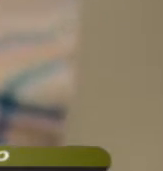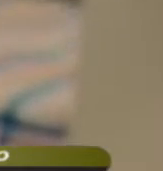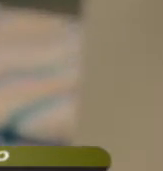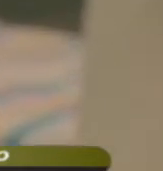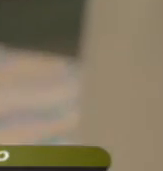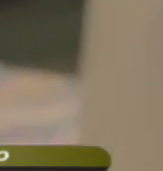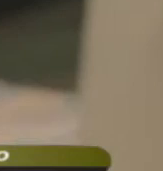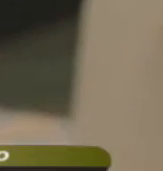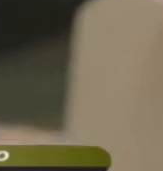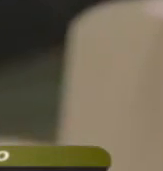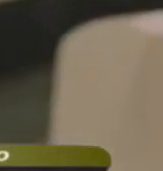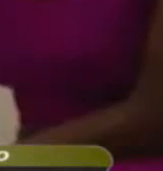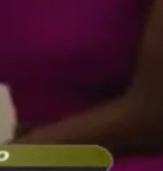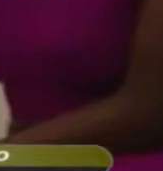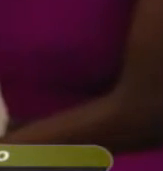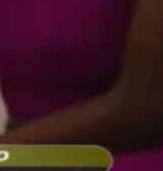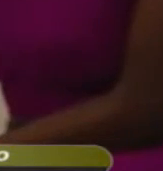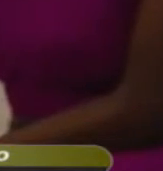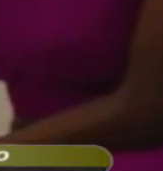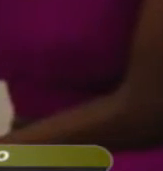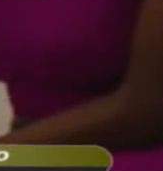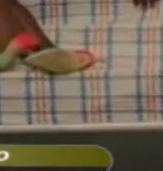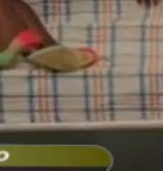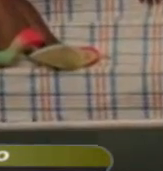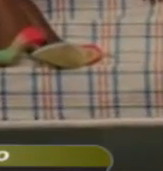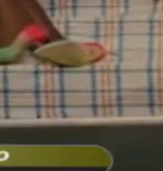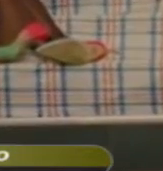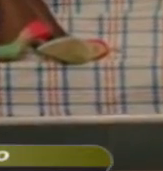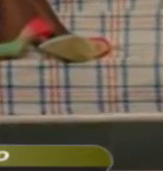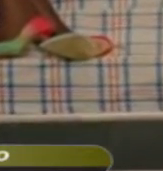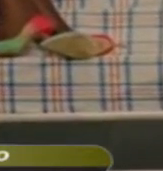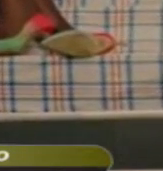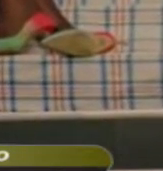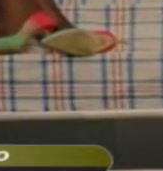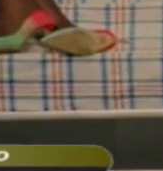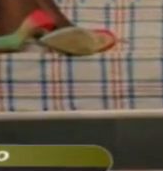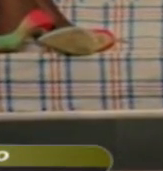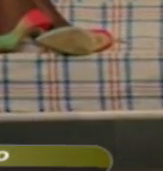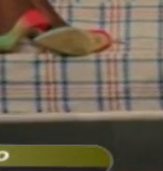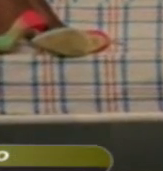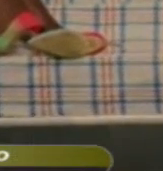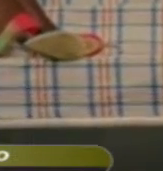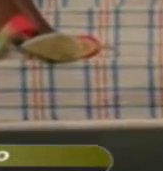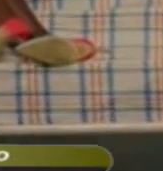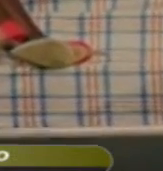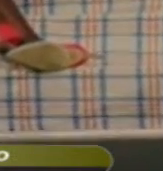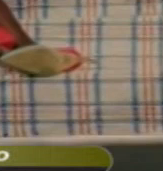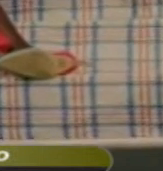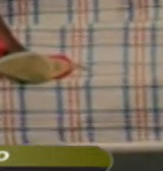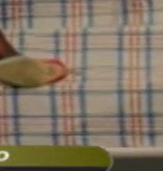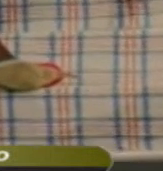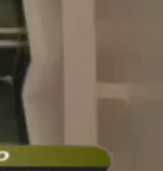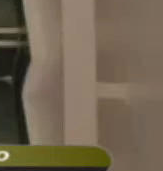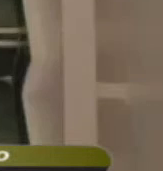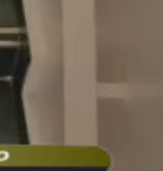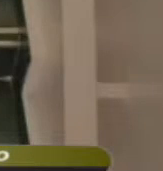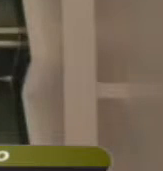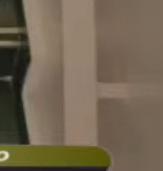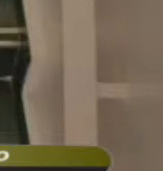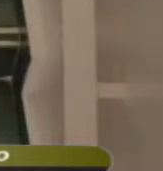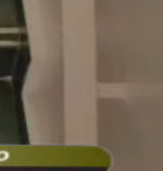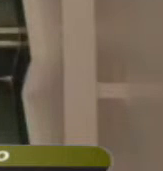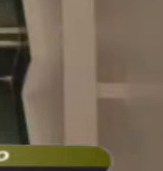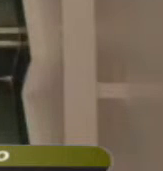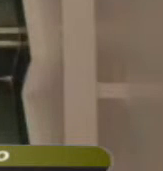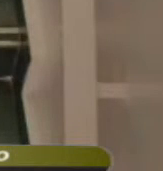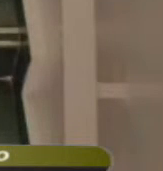Really want to spend the weekend. I for sure you this thing I'm feeling. Oh yeah, but I don't really know you that well. I really